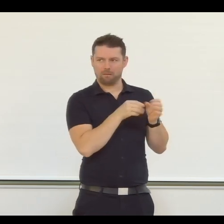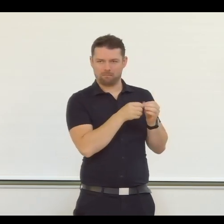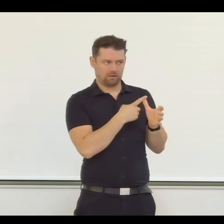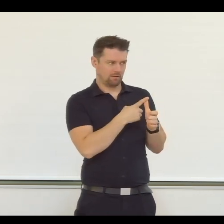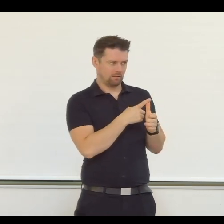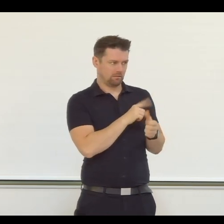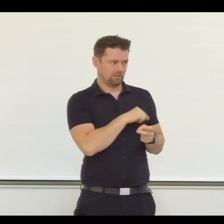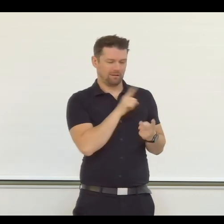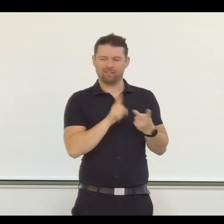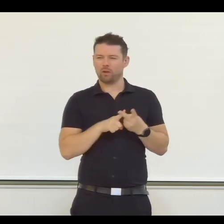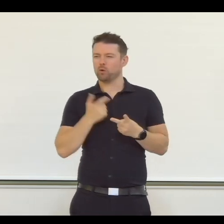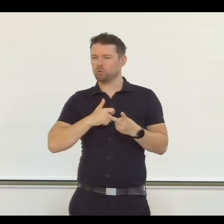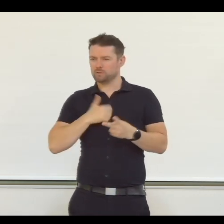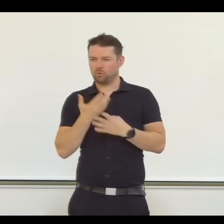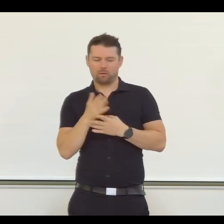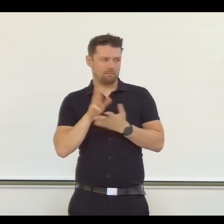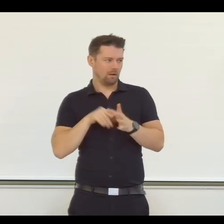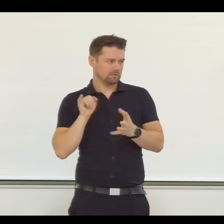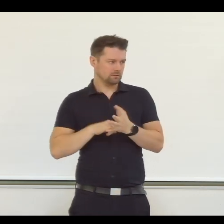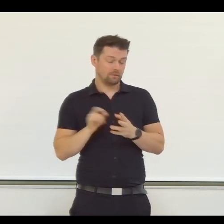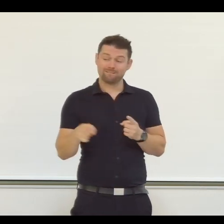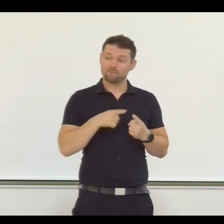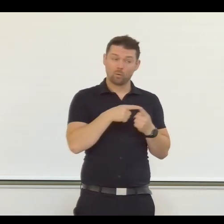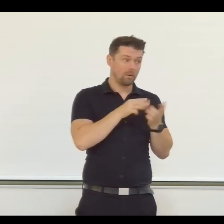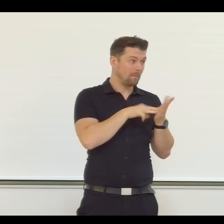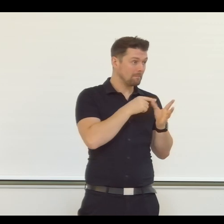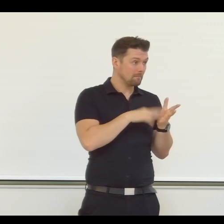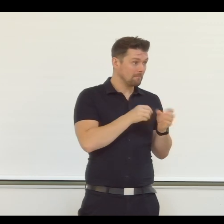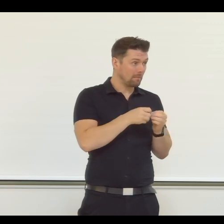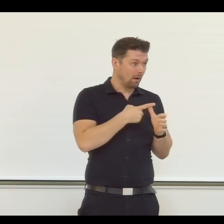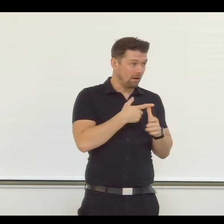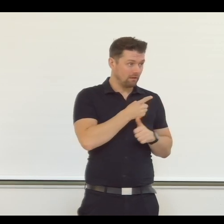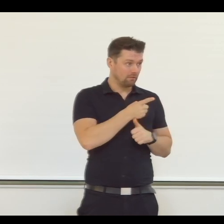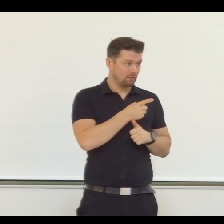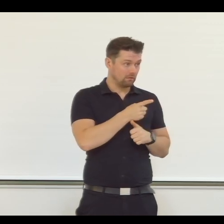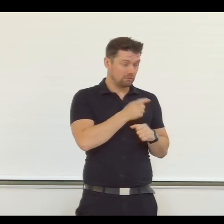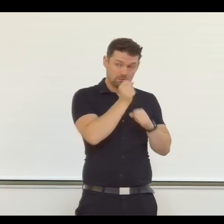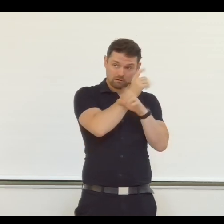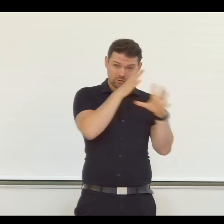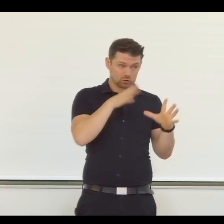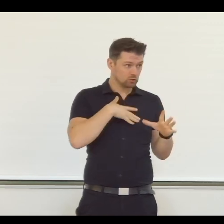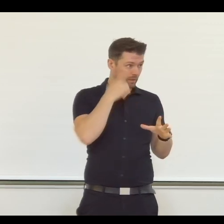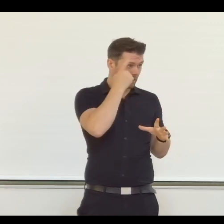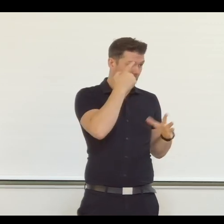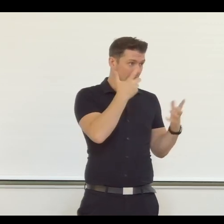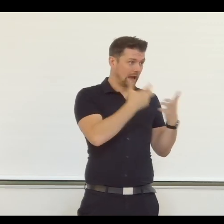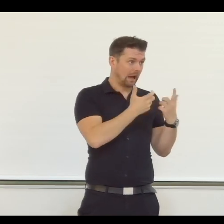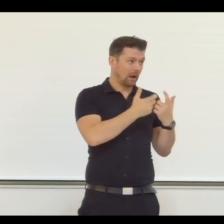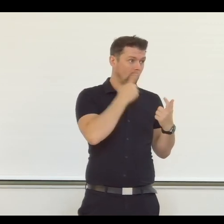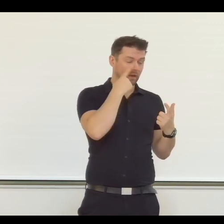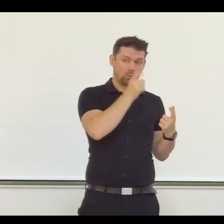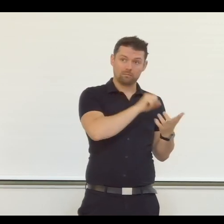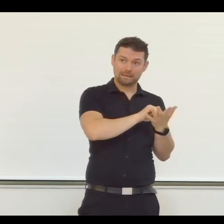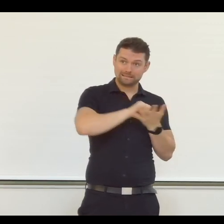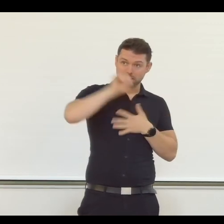on humans on Mars. For the MaMBA concept, did you think through how those modules would be delivered and assembled together? Did you have a vision